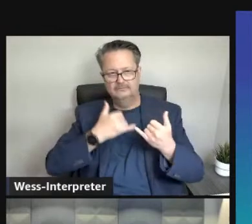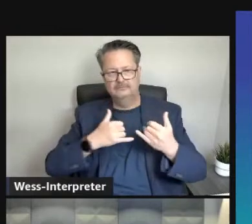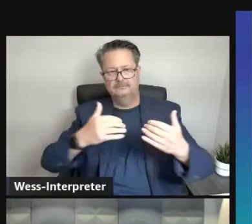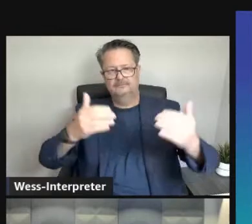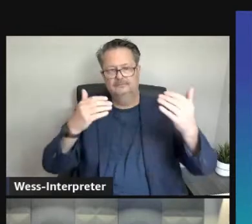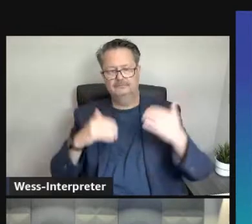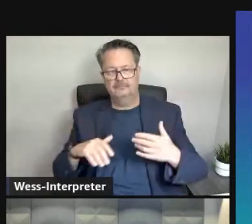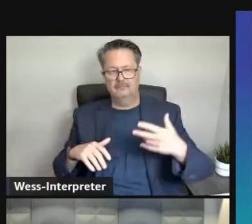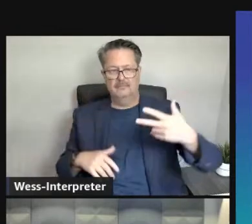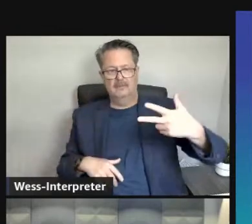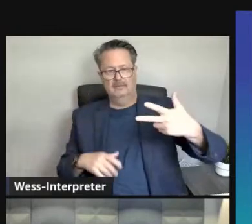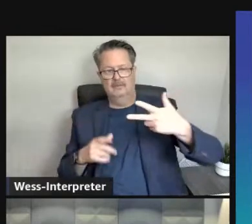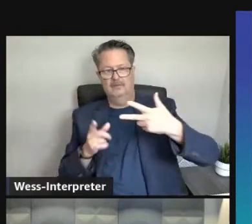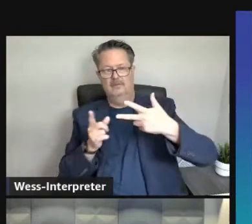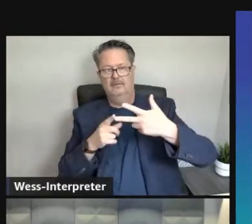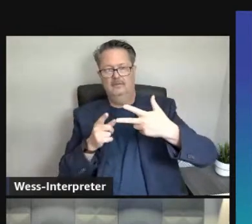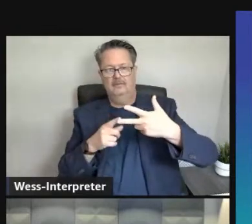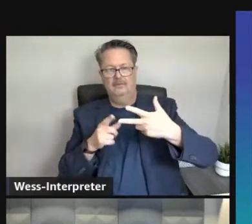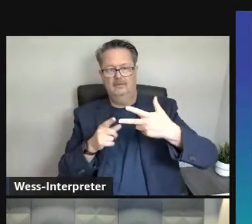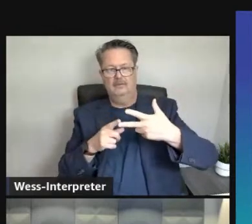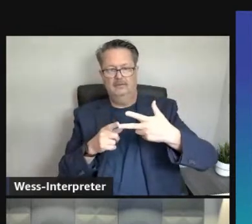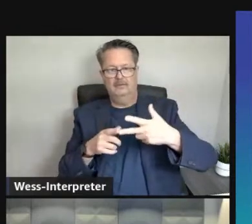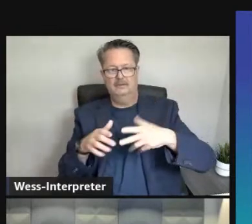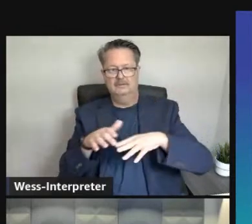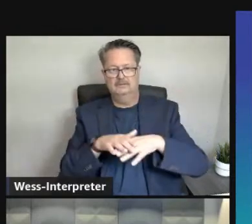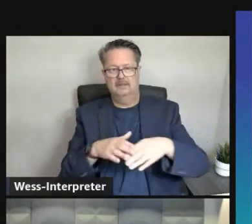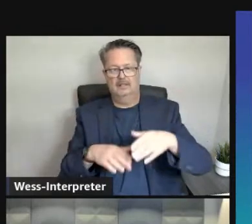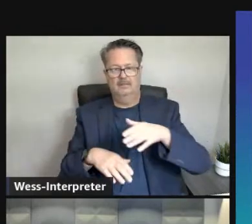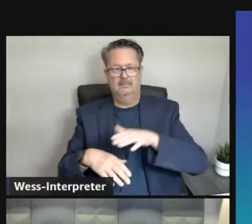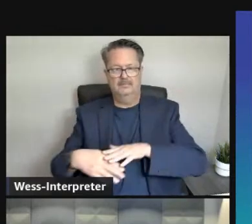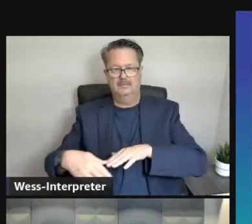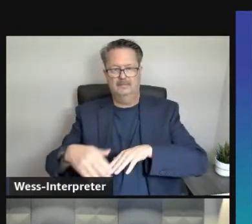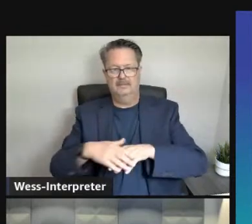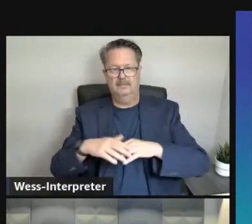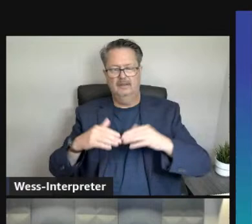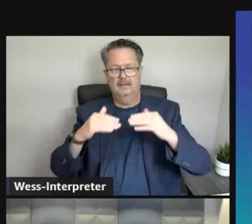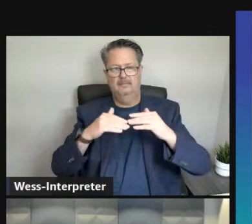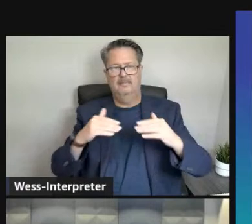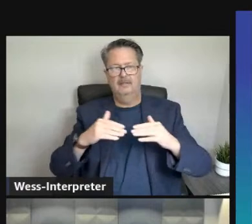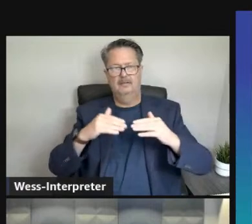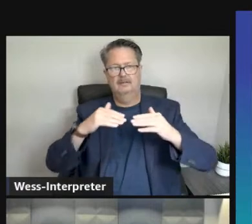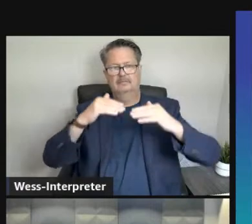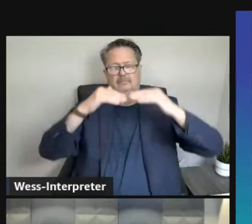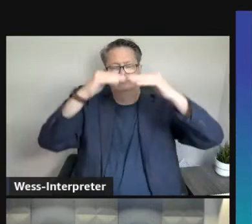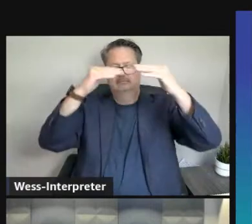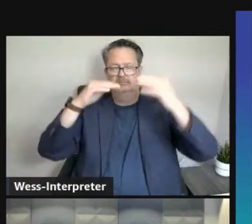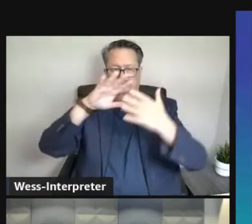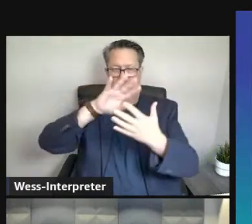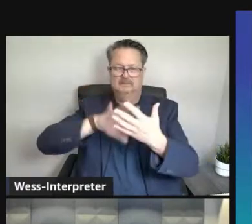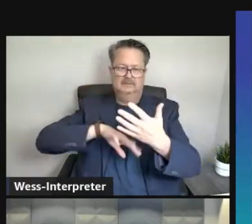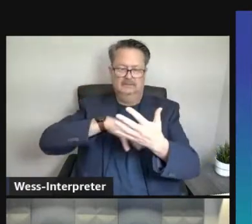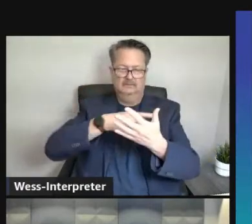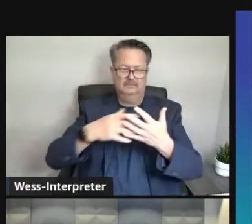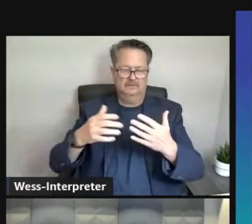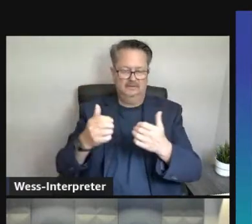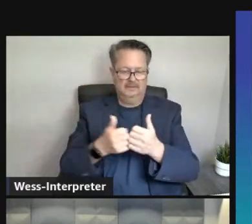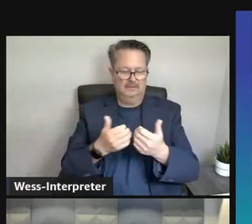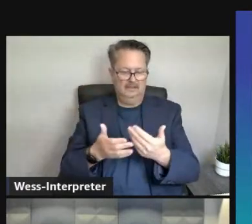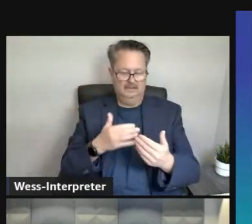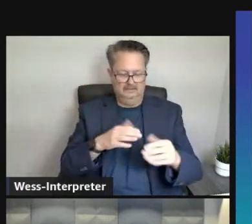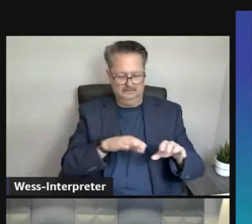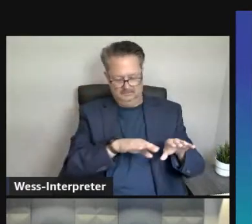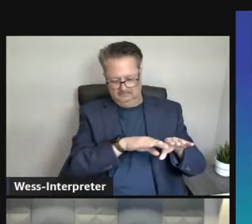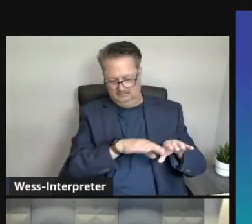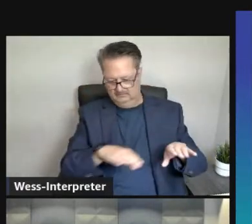The third one, scalability and parallelism. The scheduler can easily scale horizontally as they run